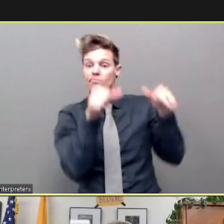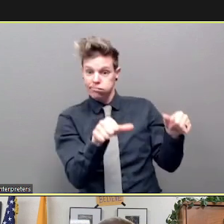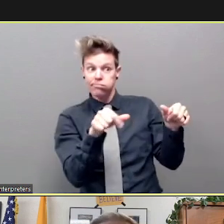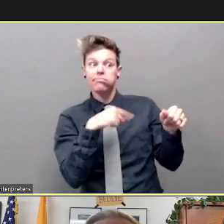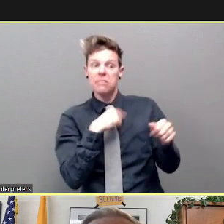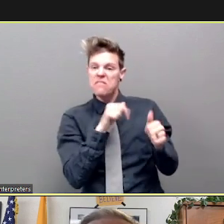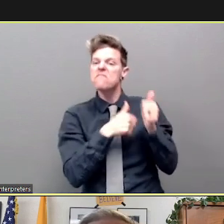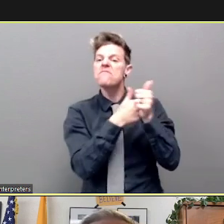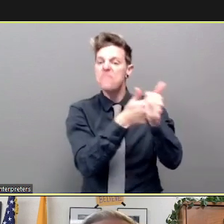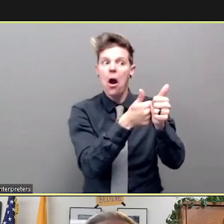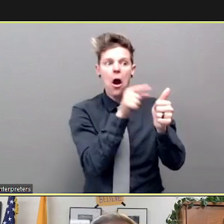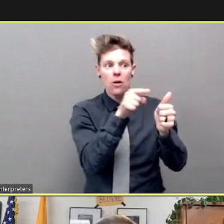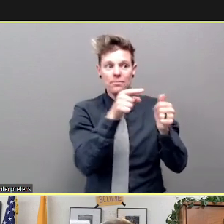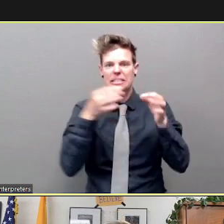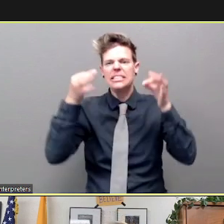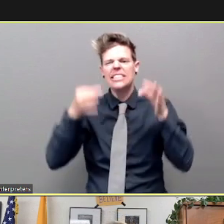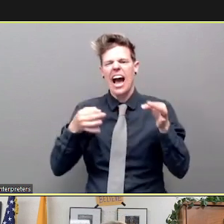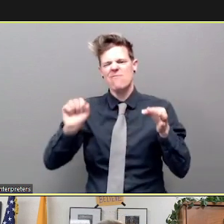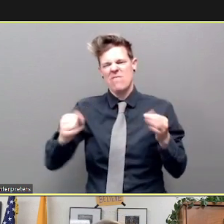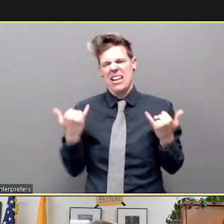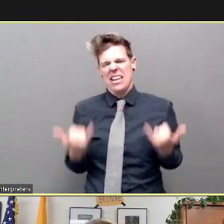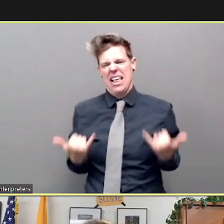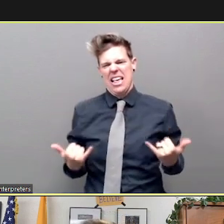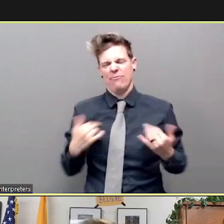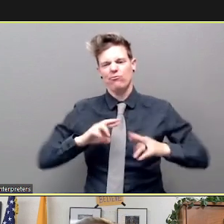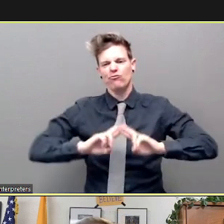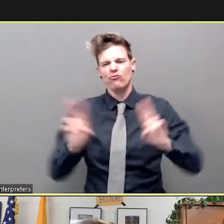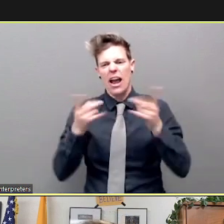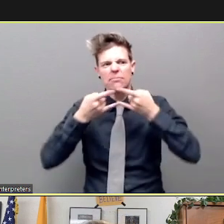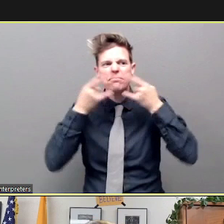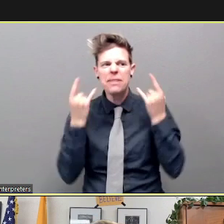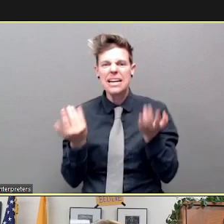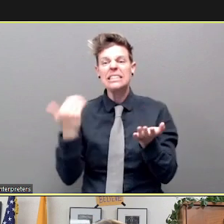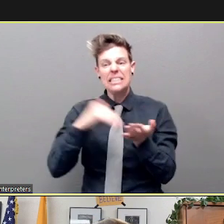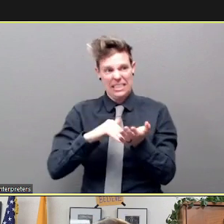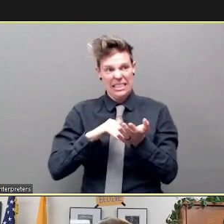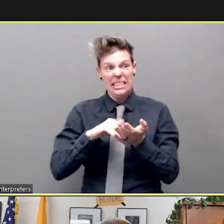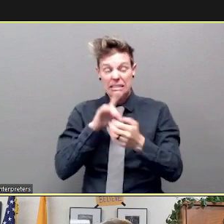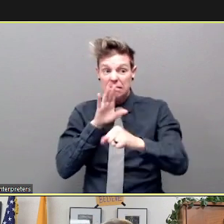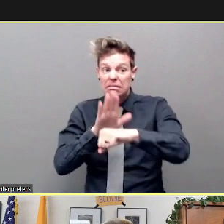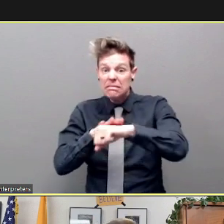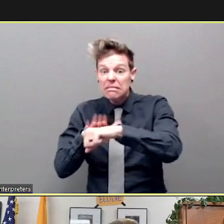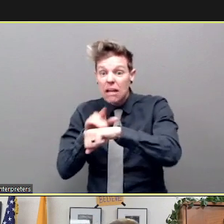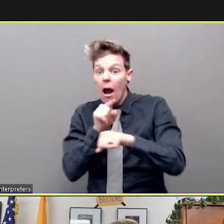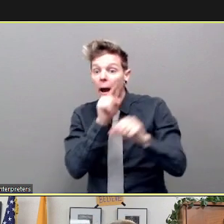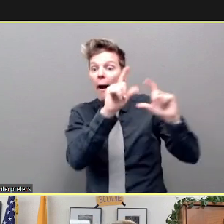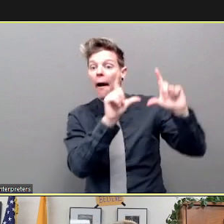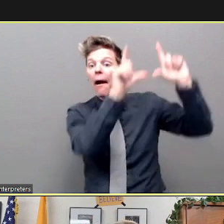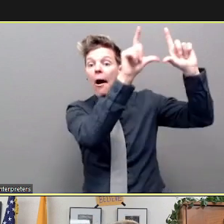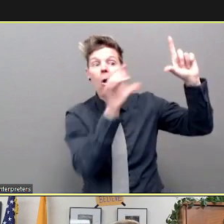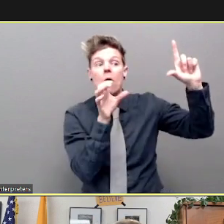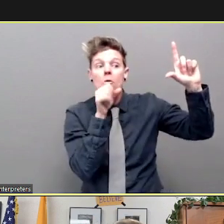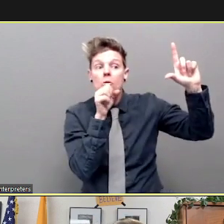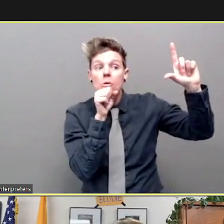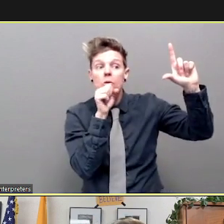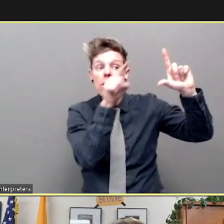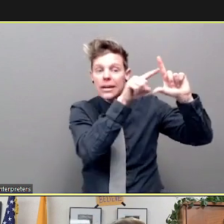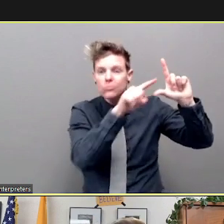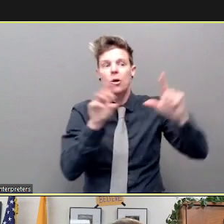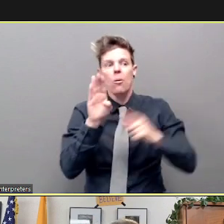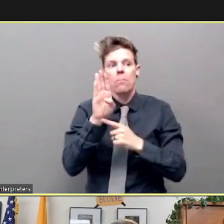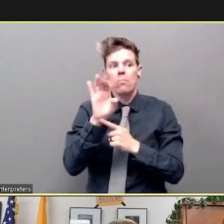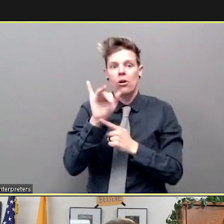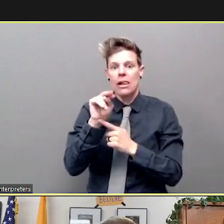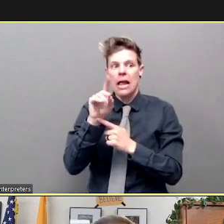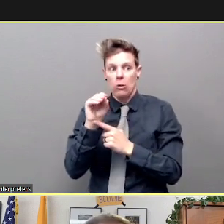in the yellow range, actually in the orange range now in both Bernalillo and Santa Fe counties.